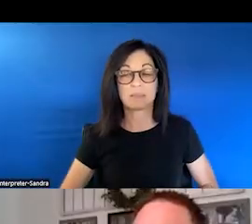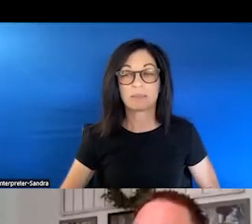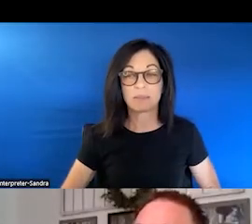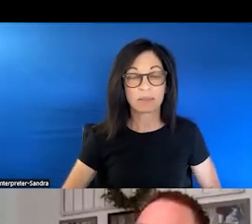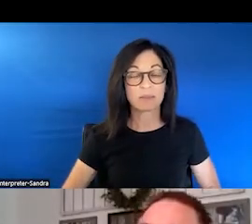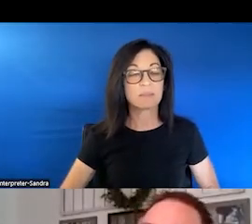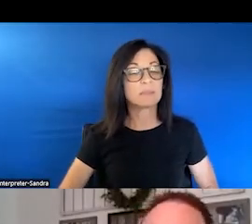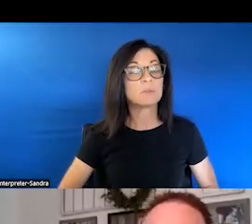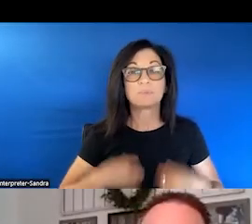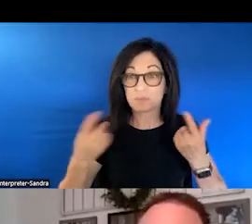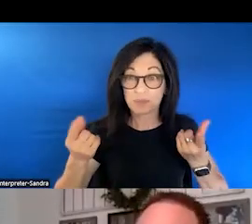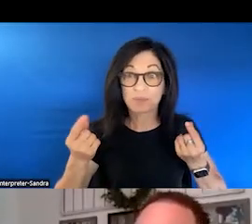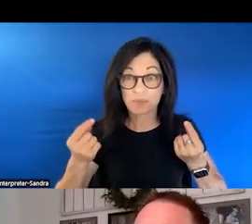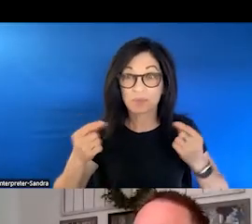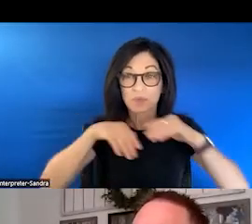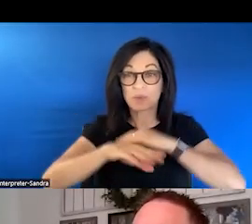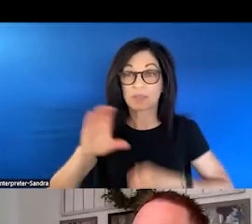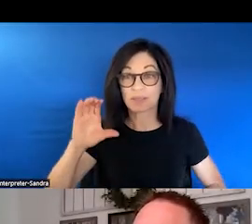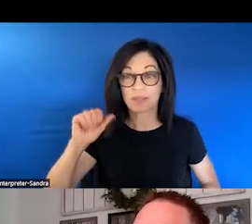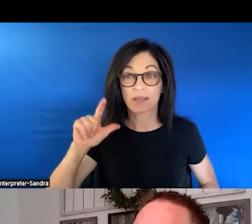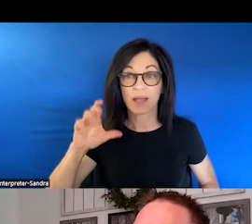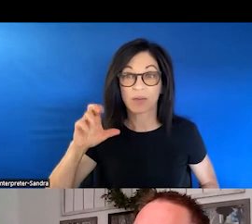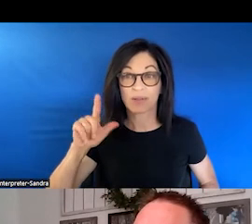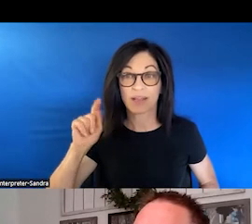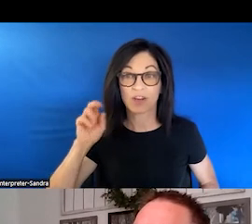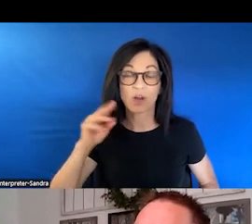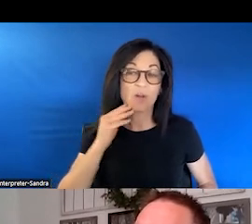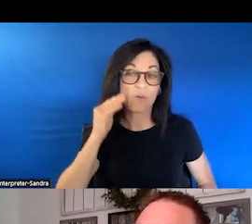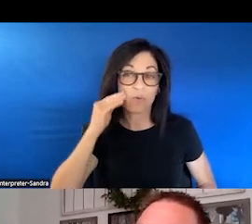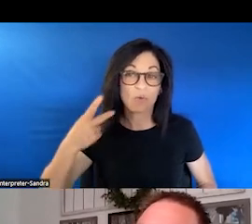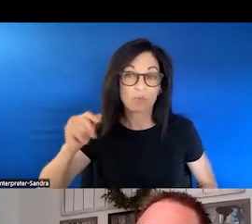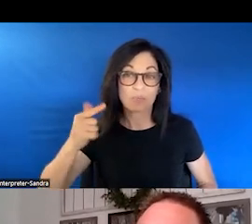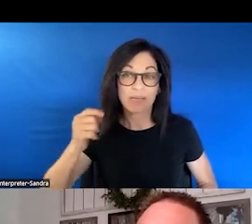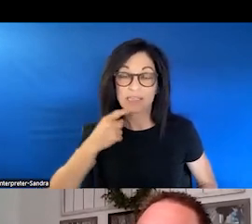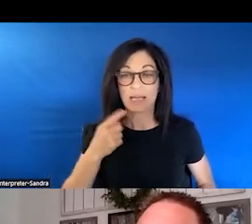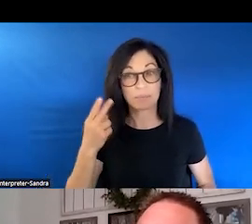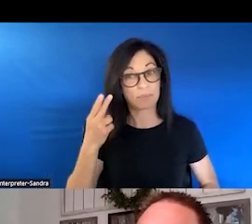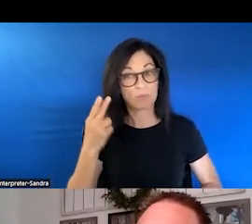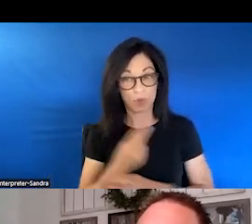what you do is you go into the calculator's homepage that you have and you say use calculator.